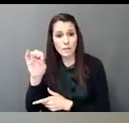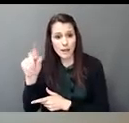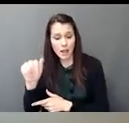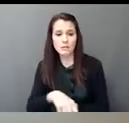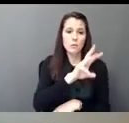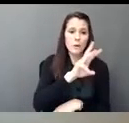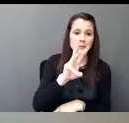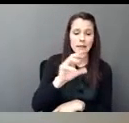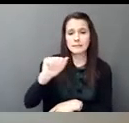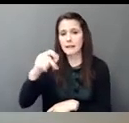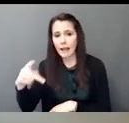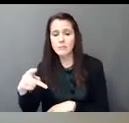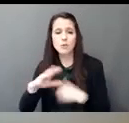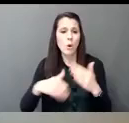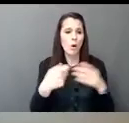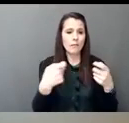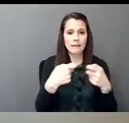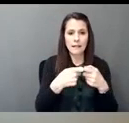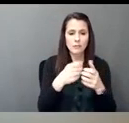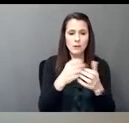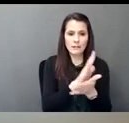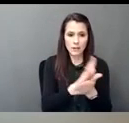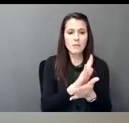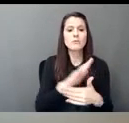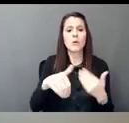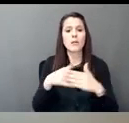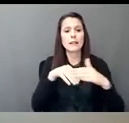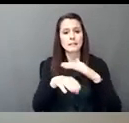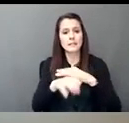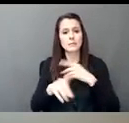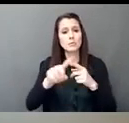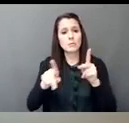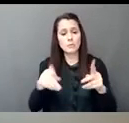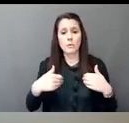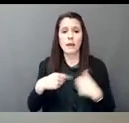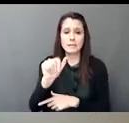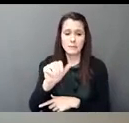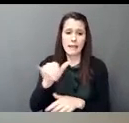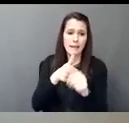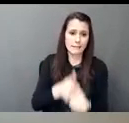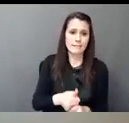applications, and electronic documents are accessible to persons with disabilities as required by law.